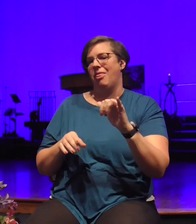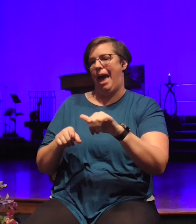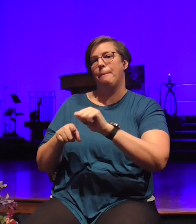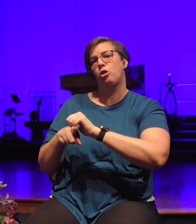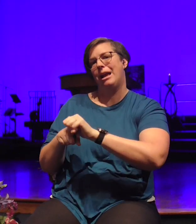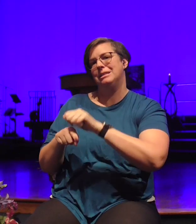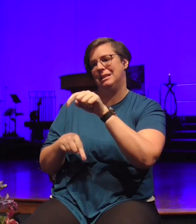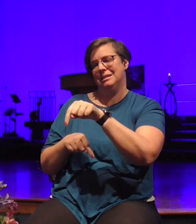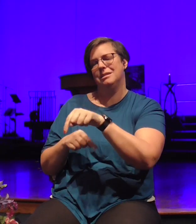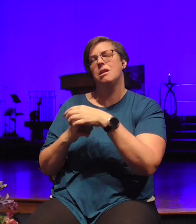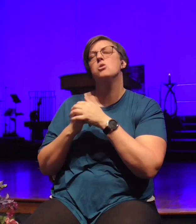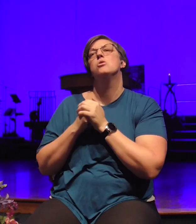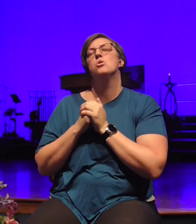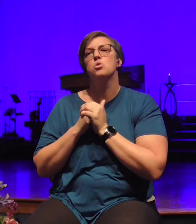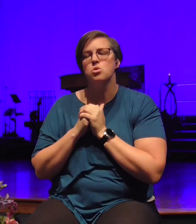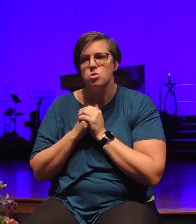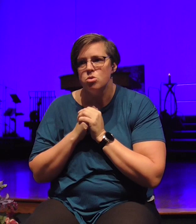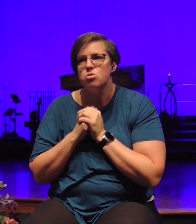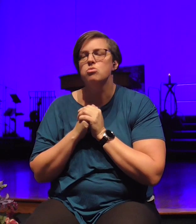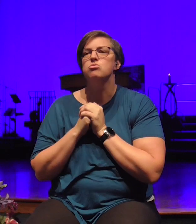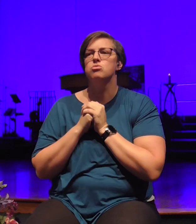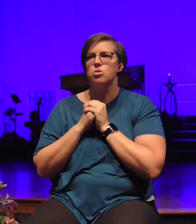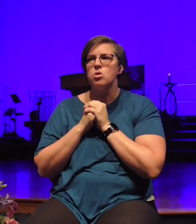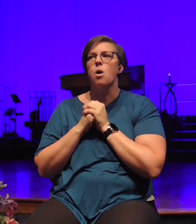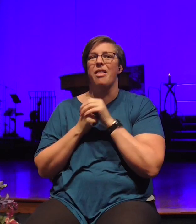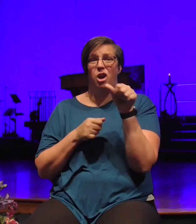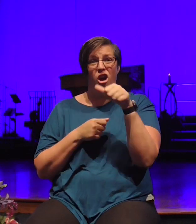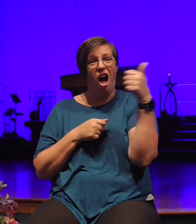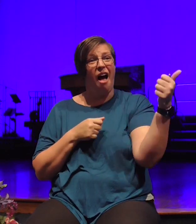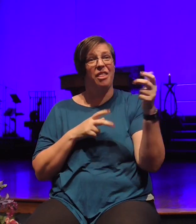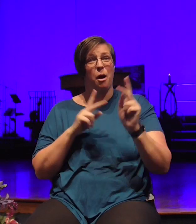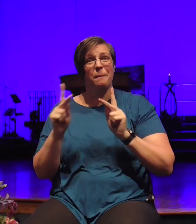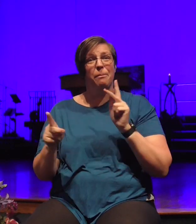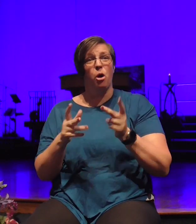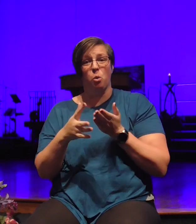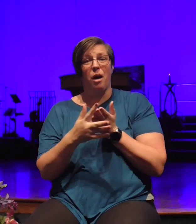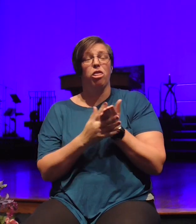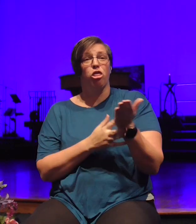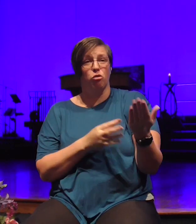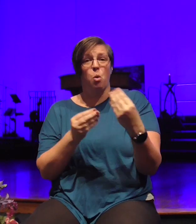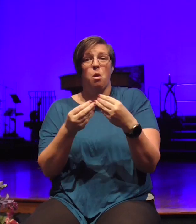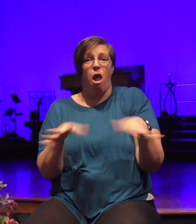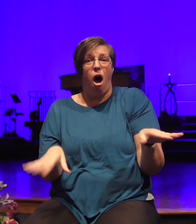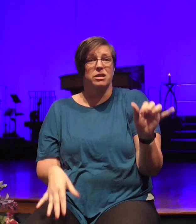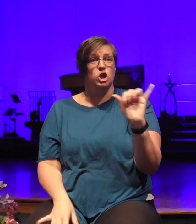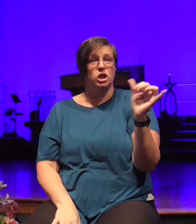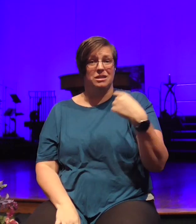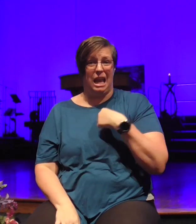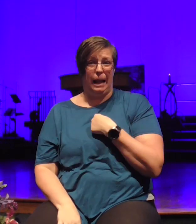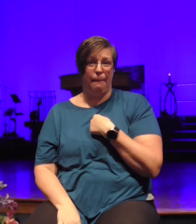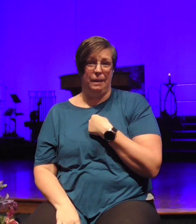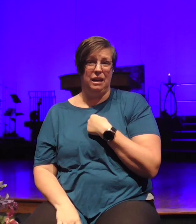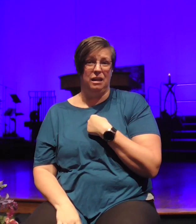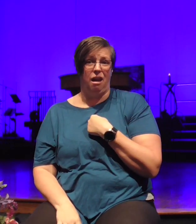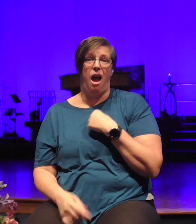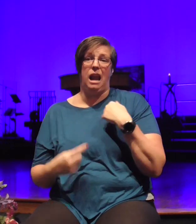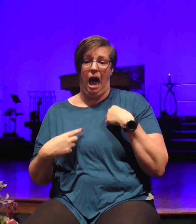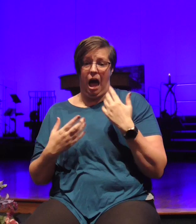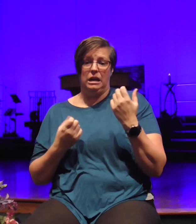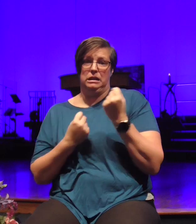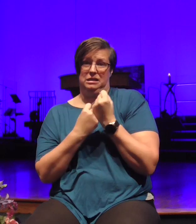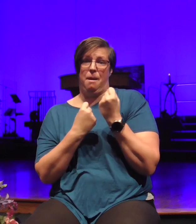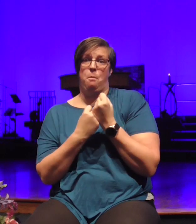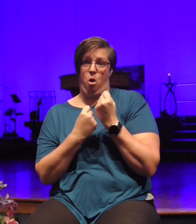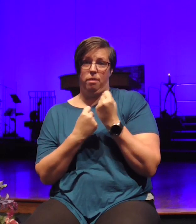other people going through loss like I am, and I could be of service to them in my spiritual